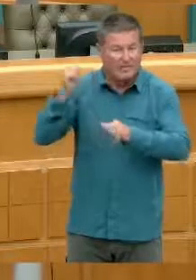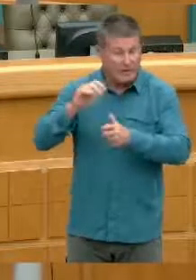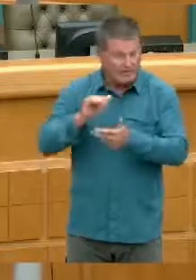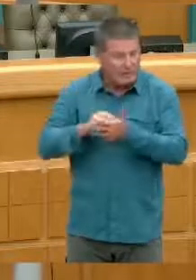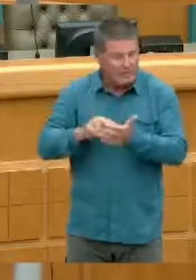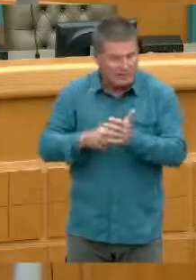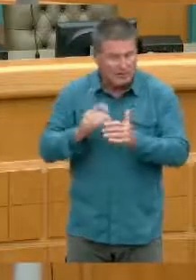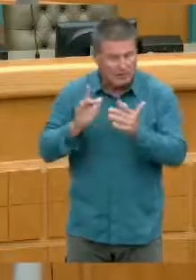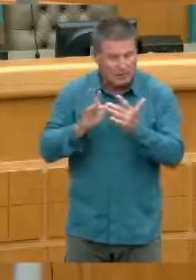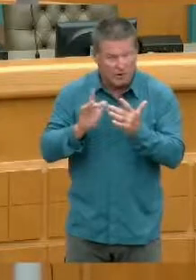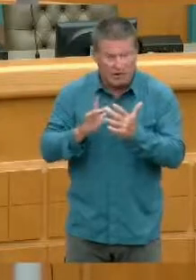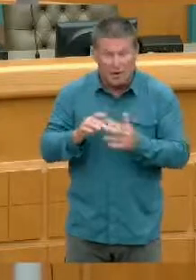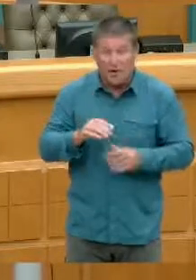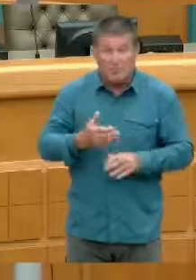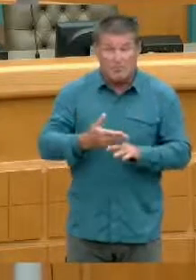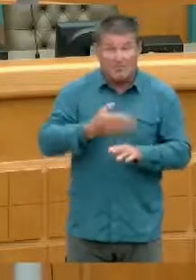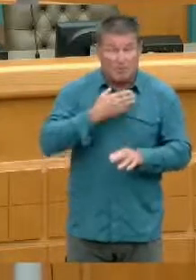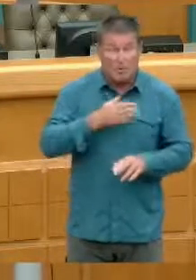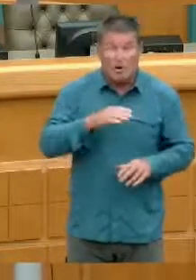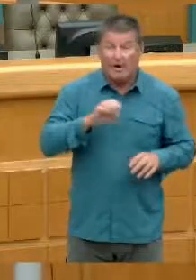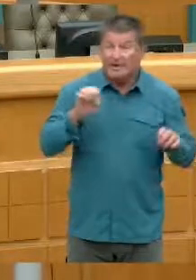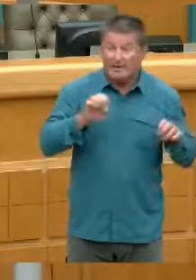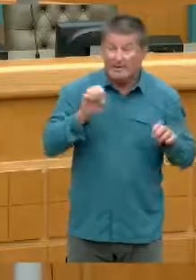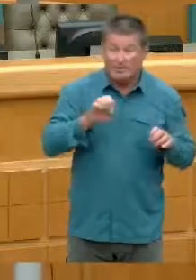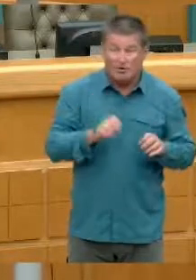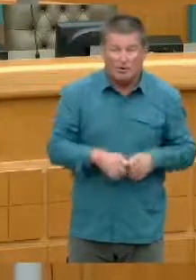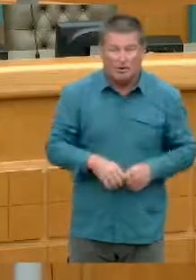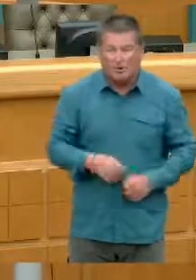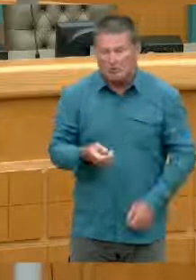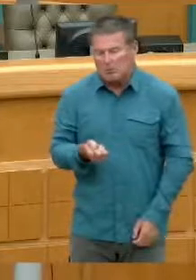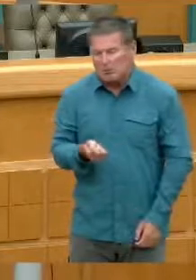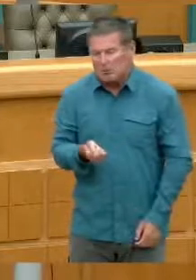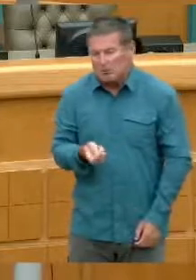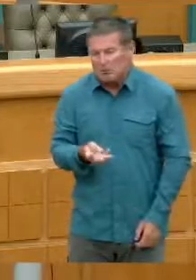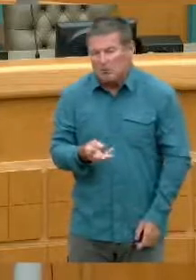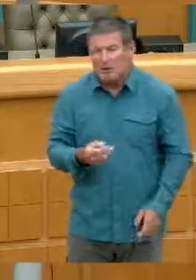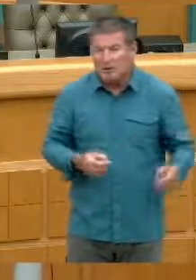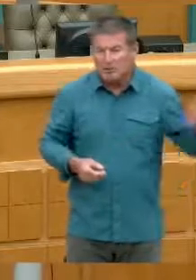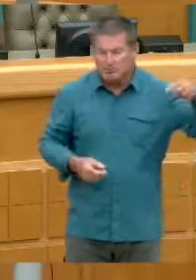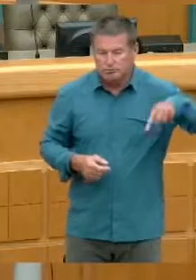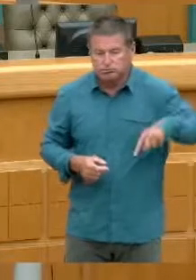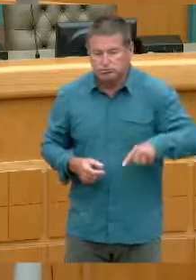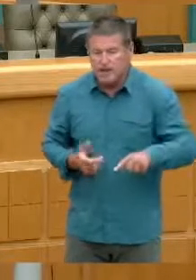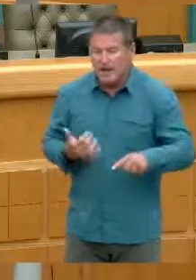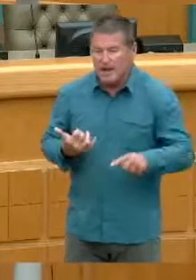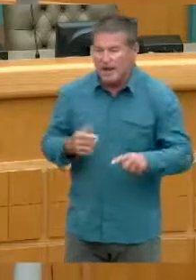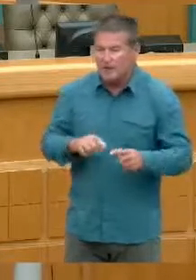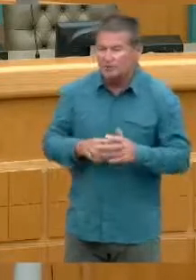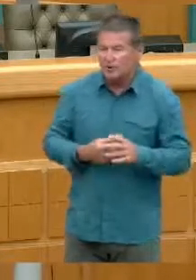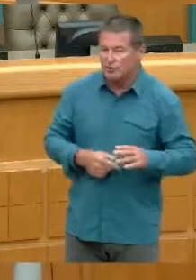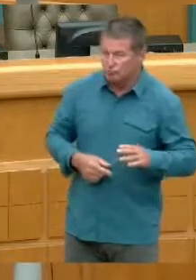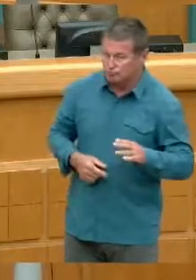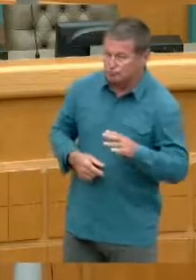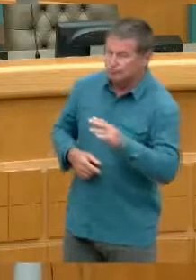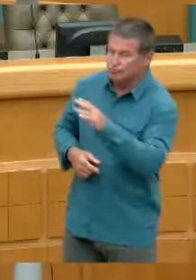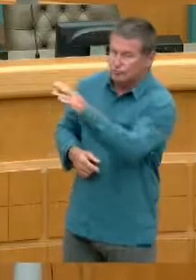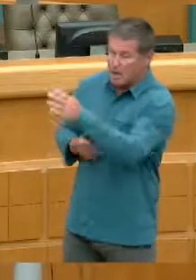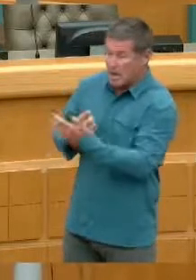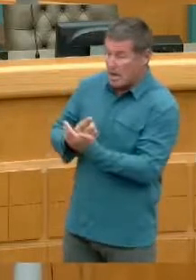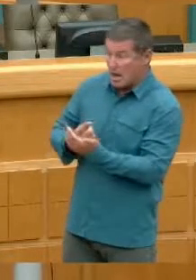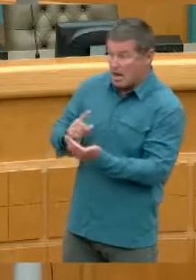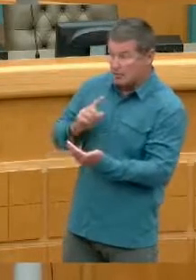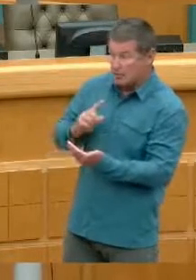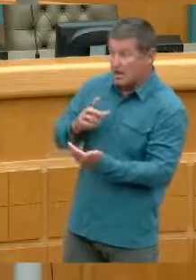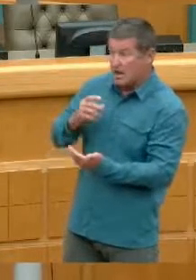around Easter was its low point, and now it's increasing. Last weekend and the weekend before,